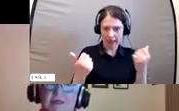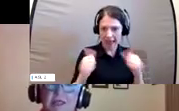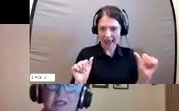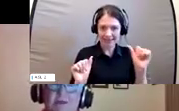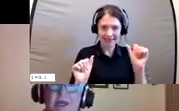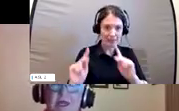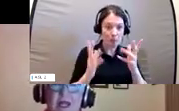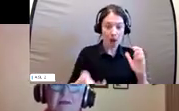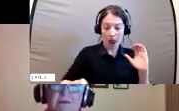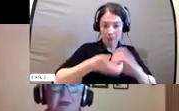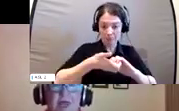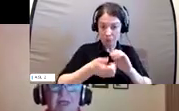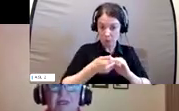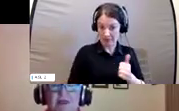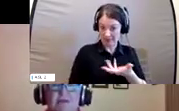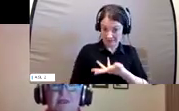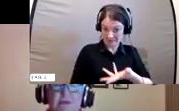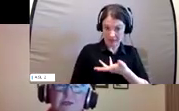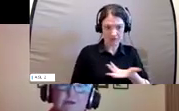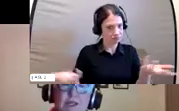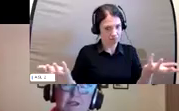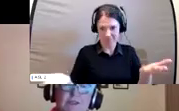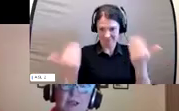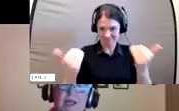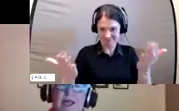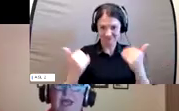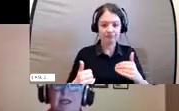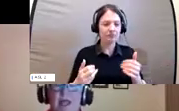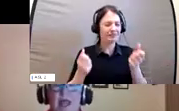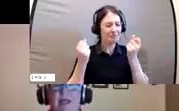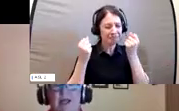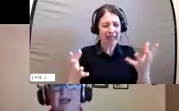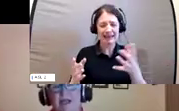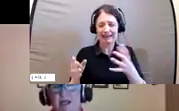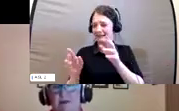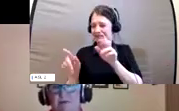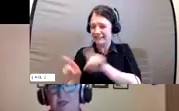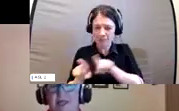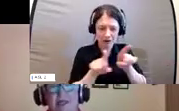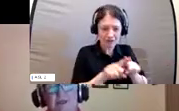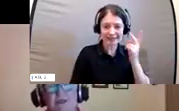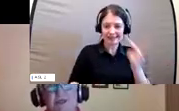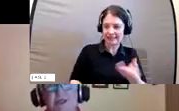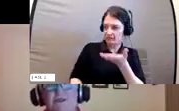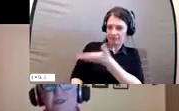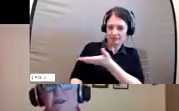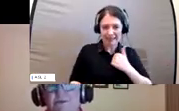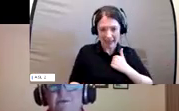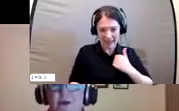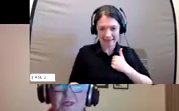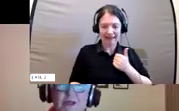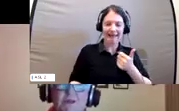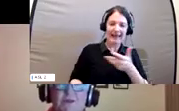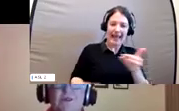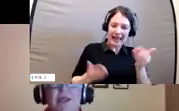us. And there are so many similarities between Australia and Canada. Canada is